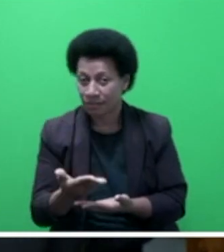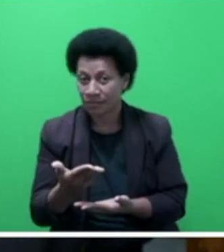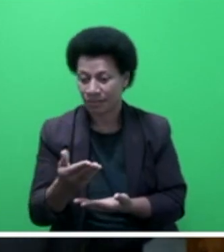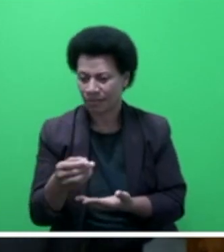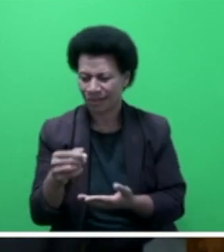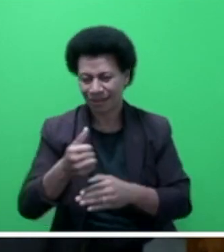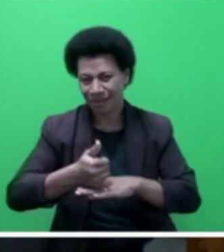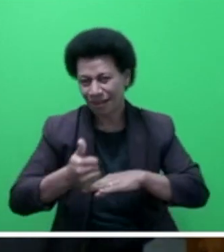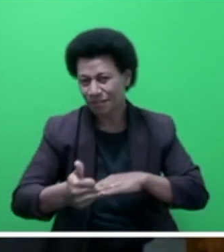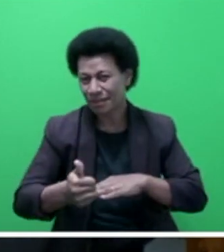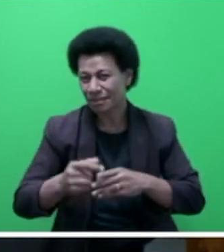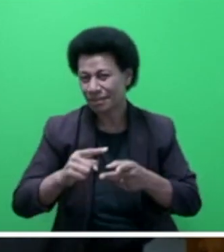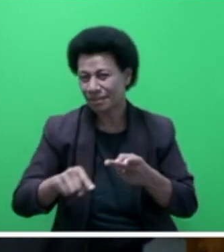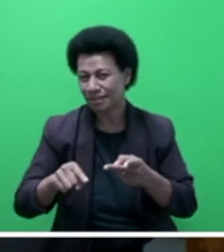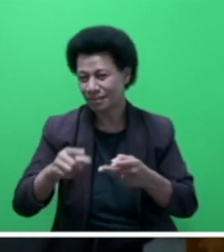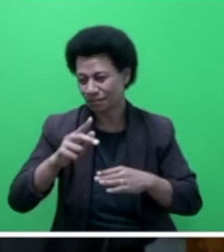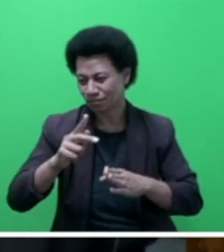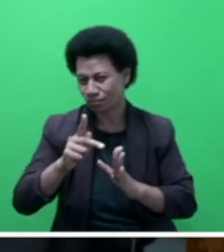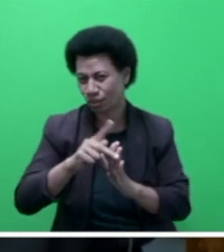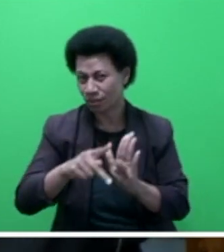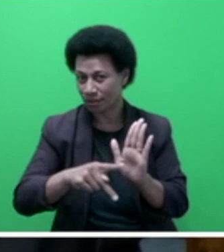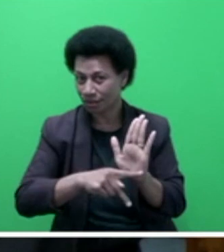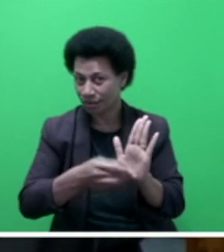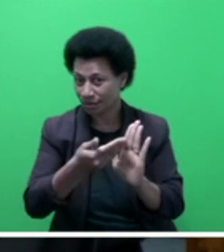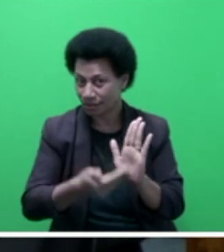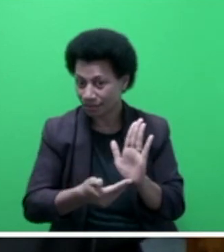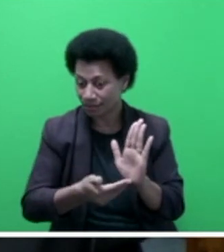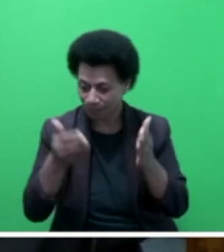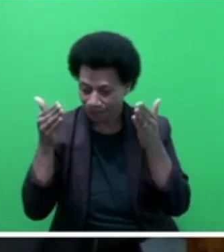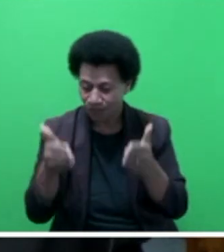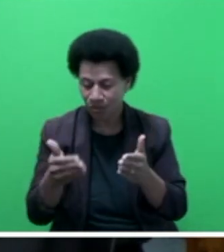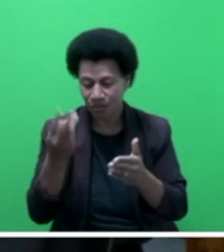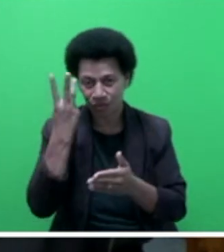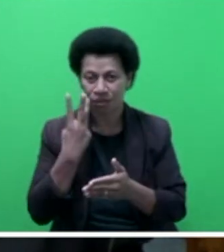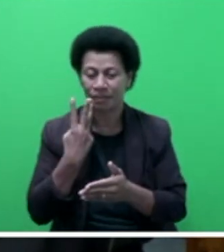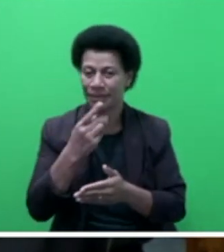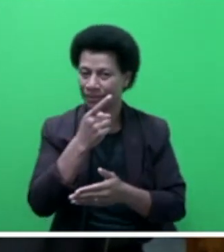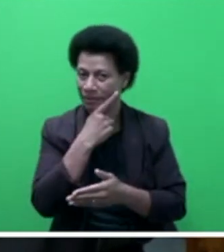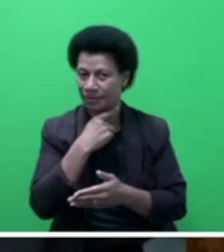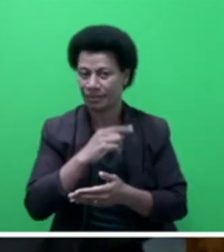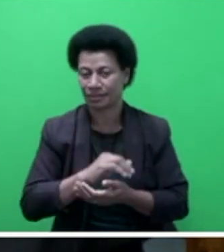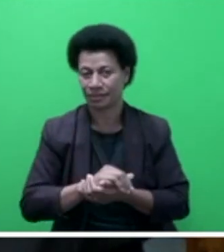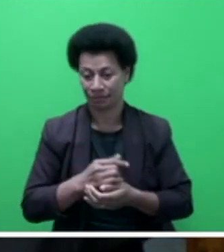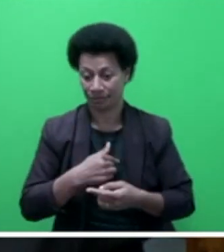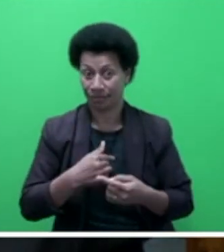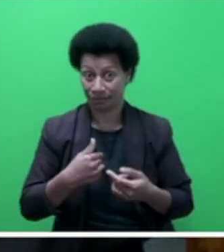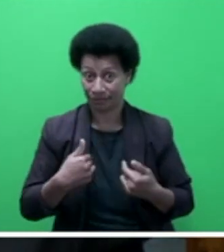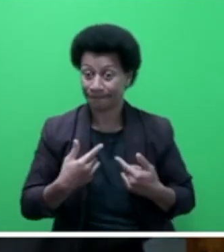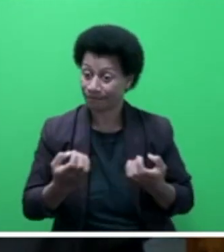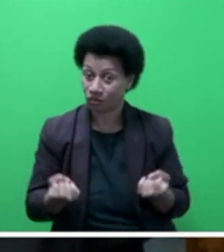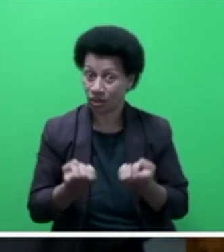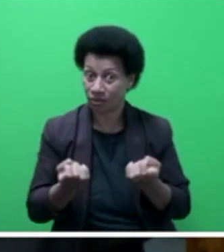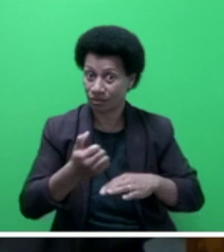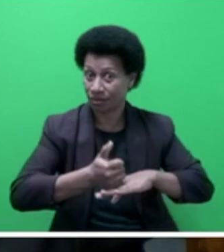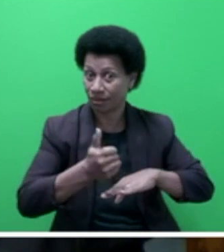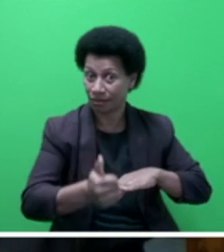nation need policies and programs specifically targeted at women and girls. I'm encouraged by government's legislative